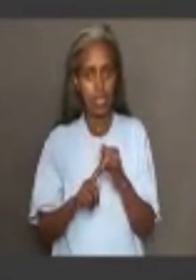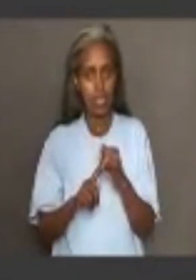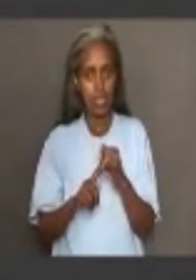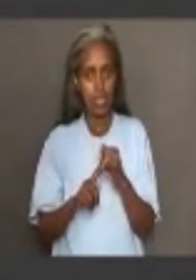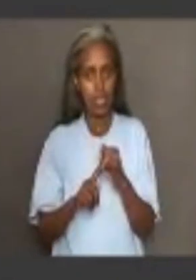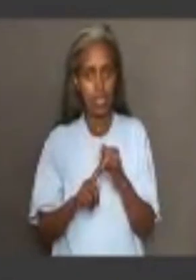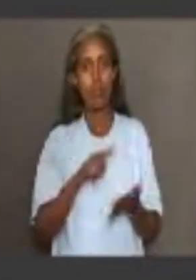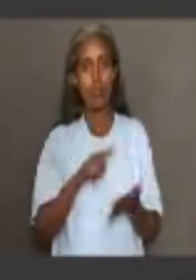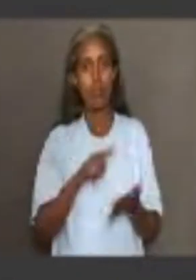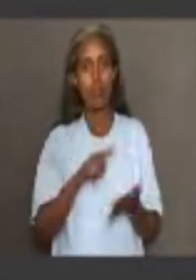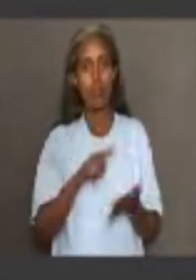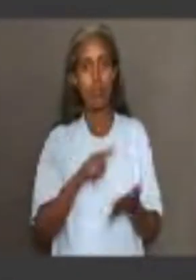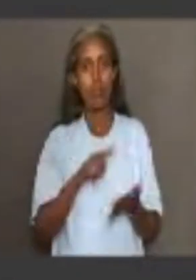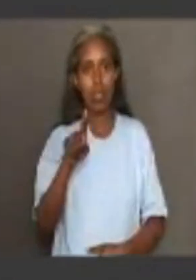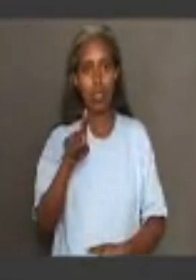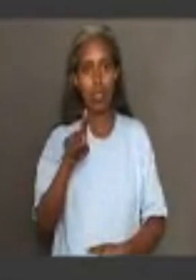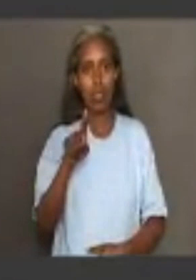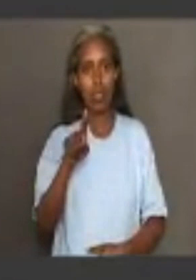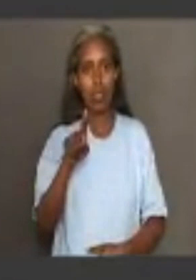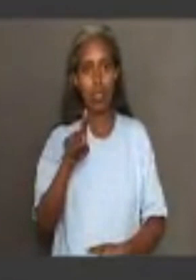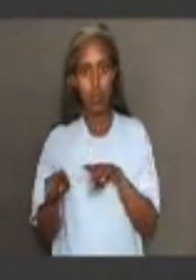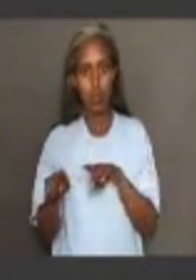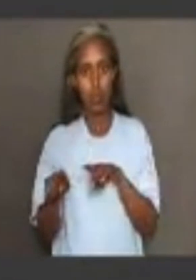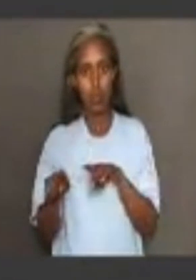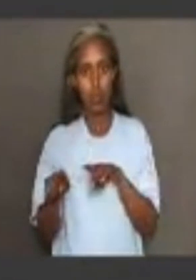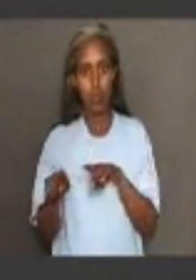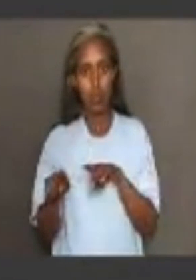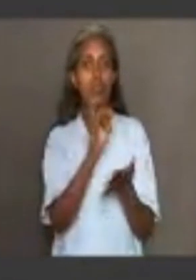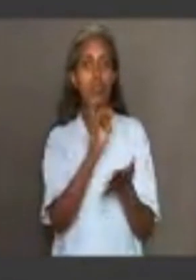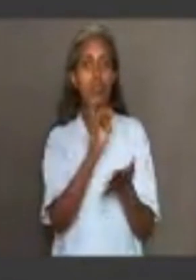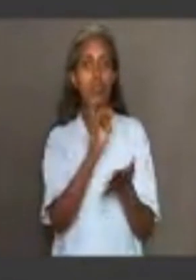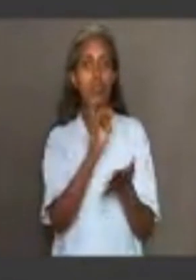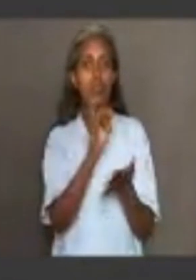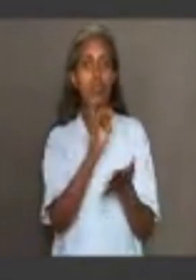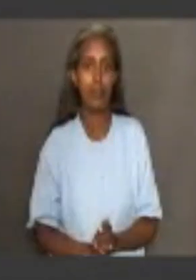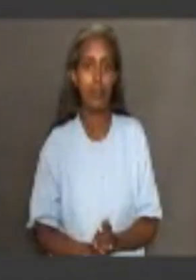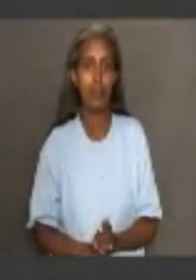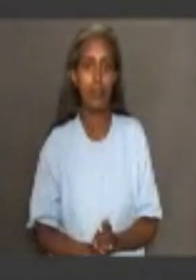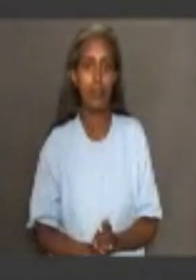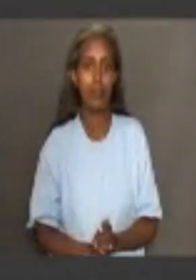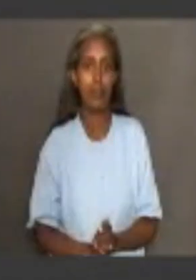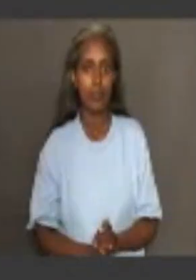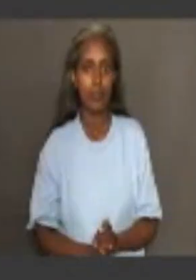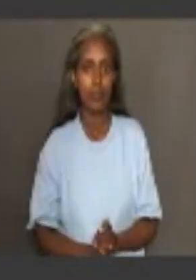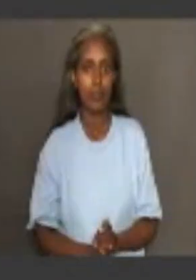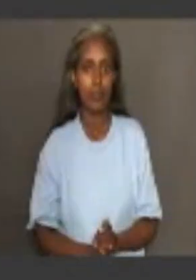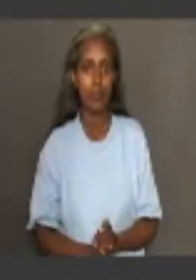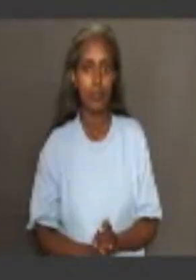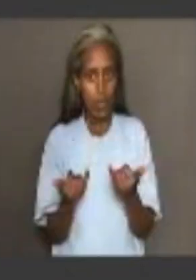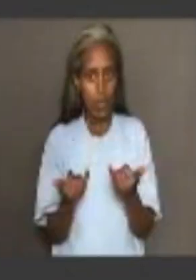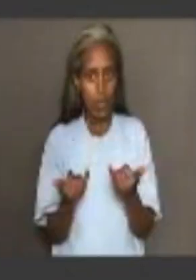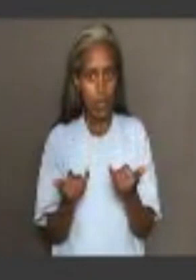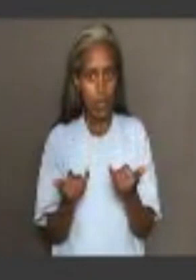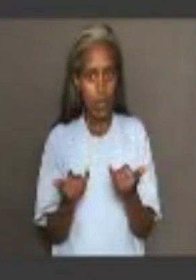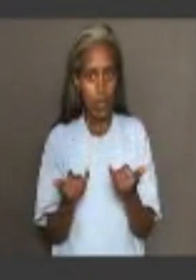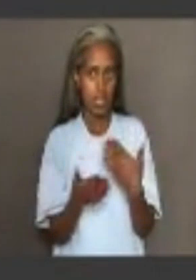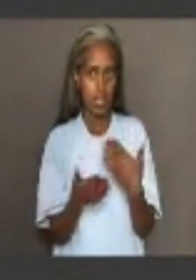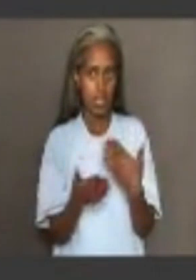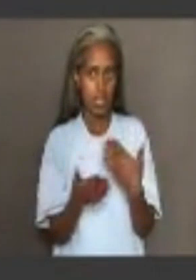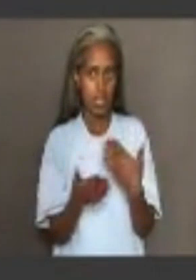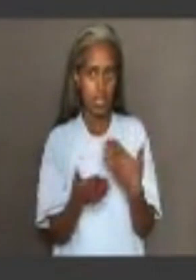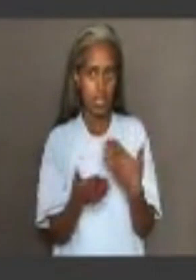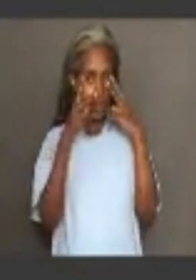1.1 is already in decimal form. Now it is much easier to see how to